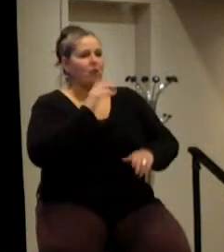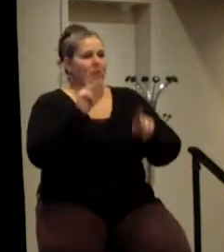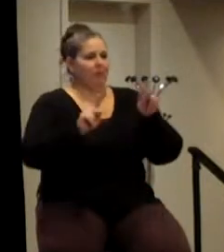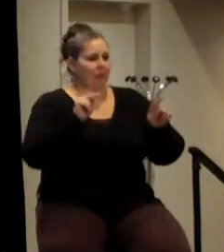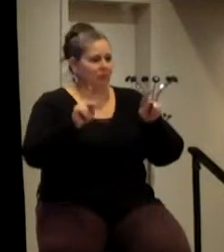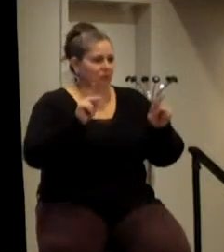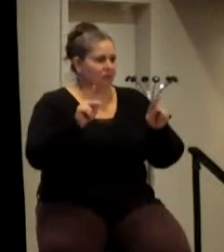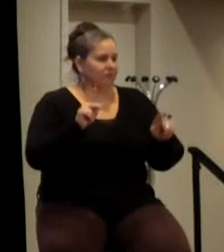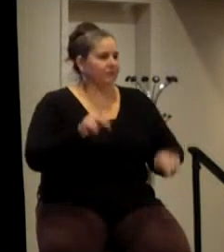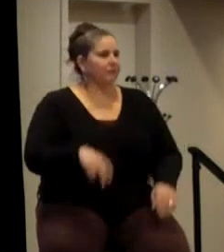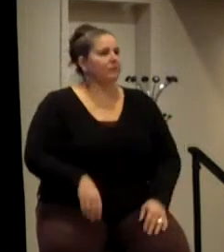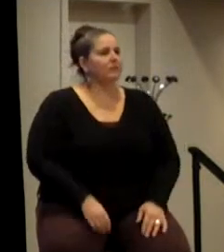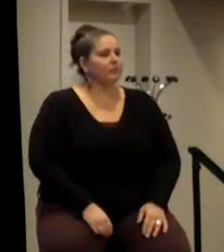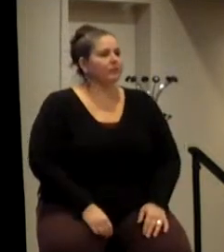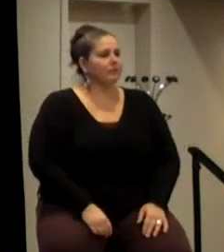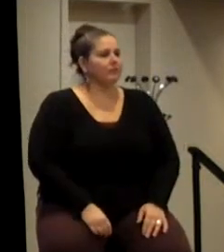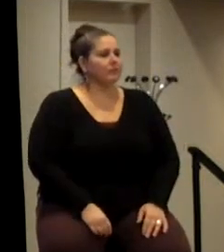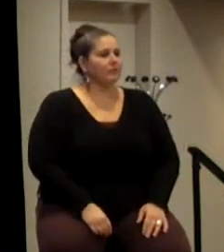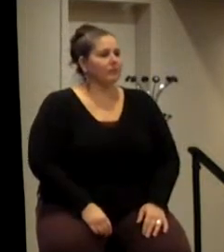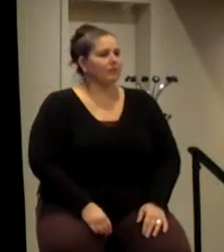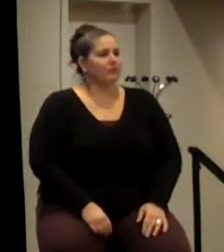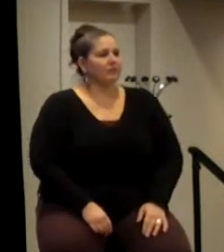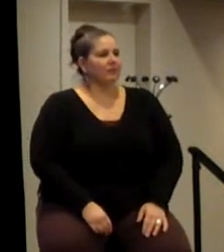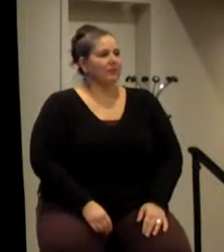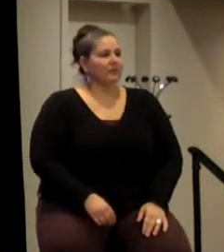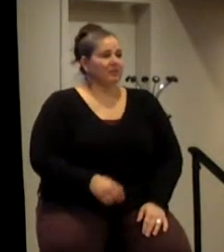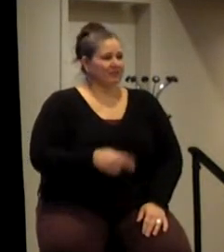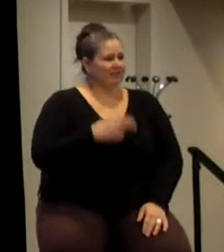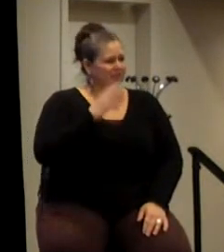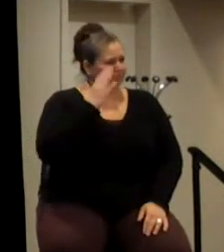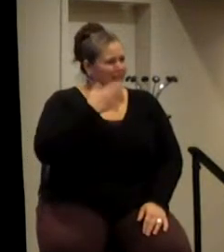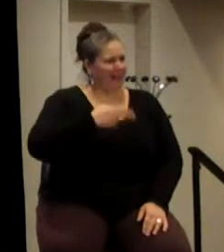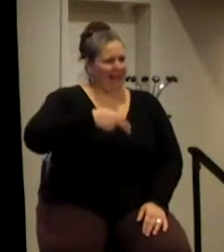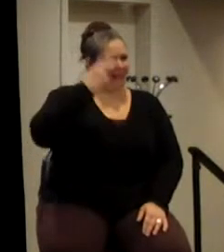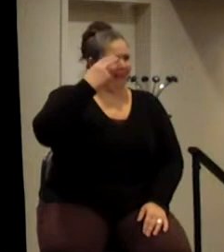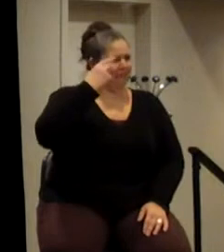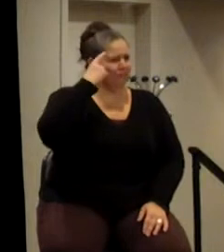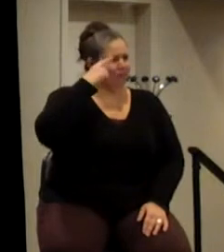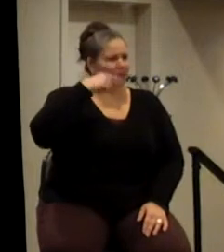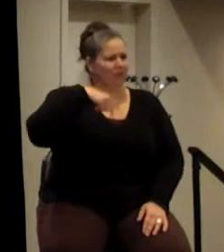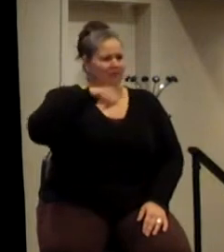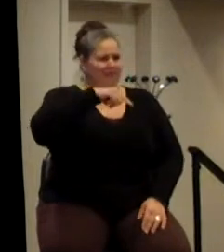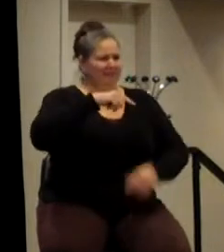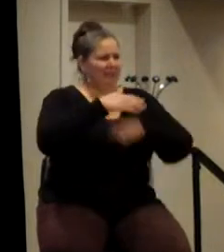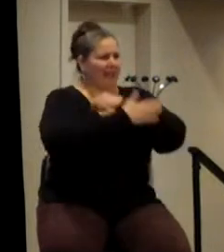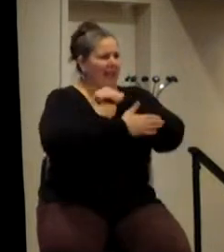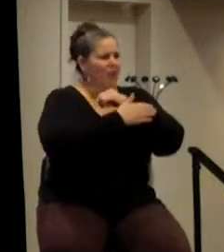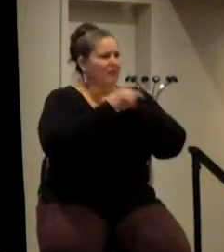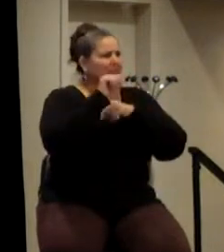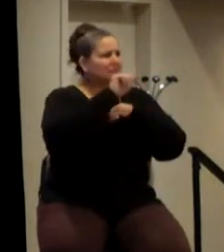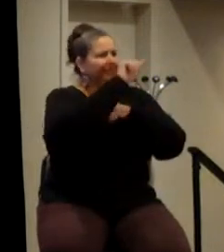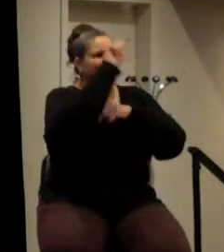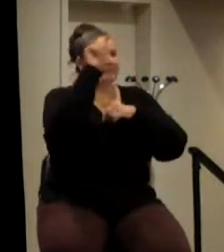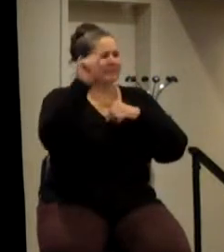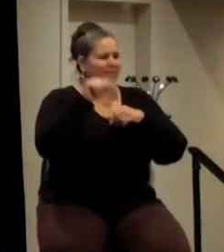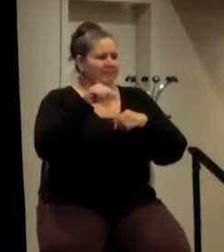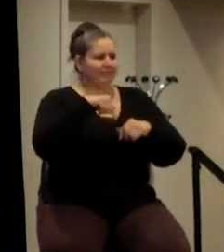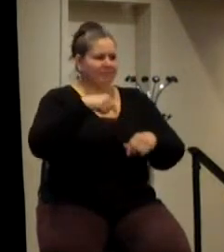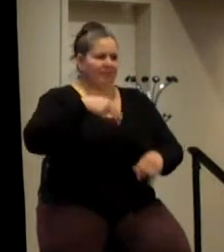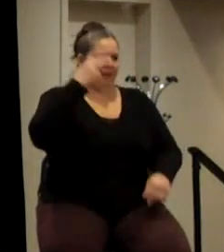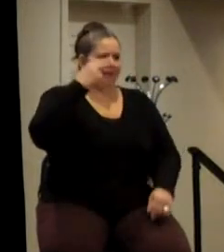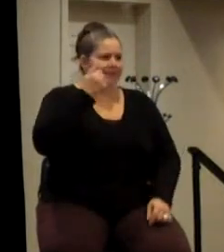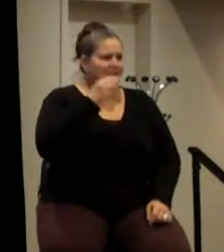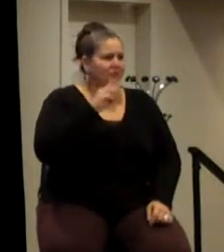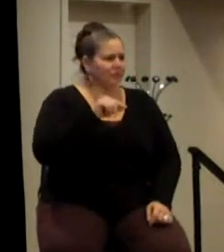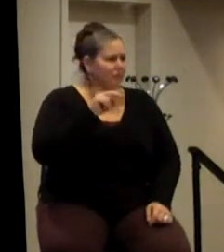call us, in New York State. When you look at our adult population who's eligible right